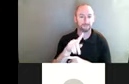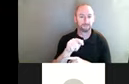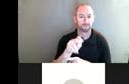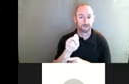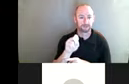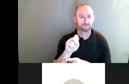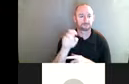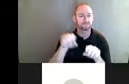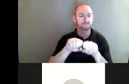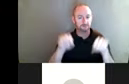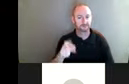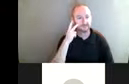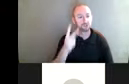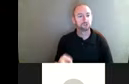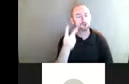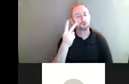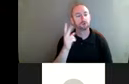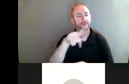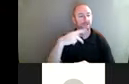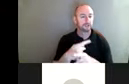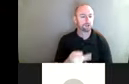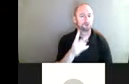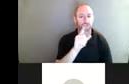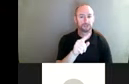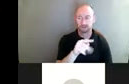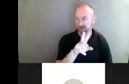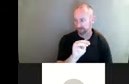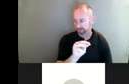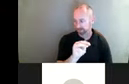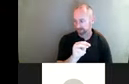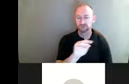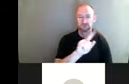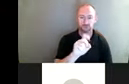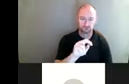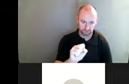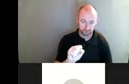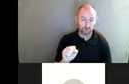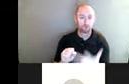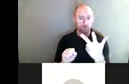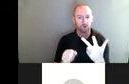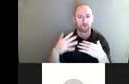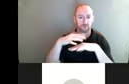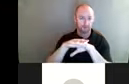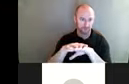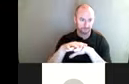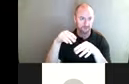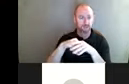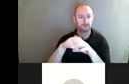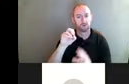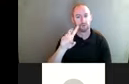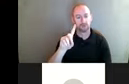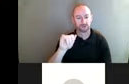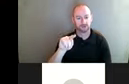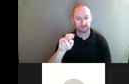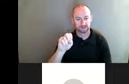had essentially two versions of two datums. Zones, and three of them overlapped in coordinate space. Now, what